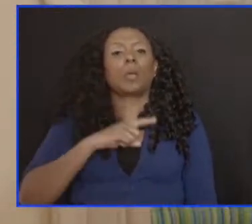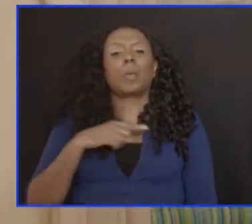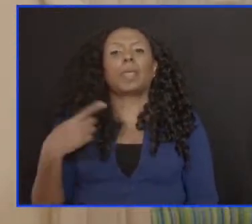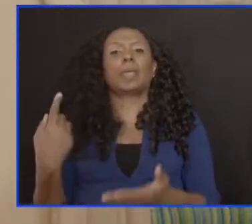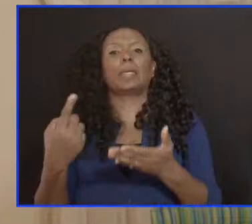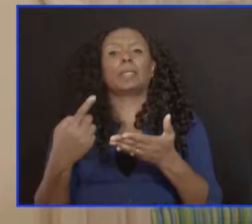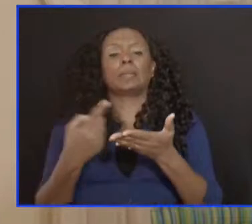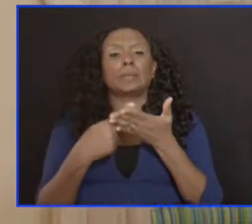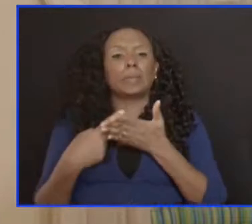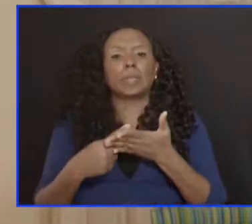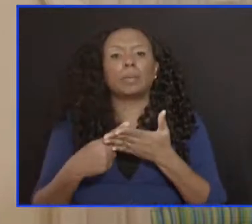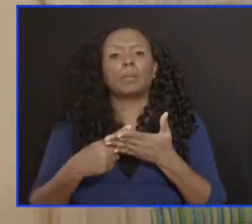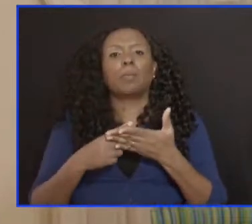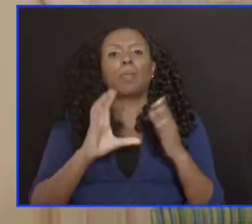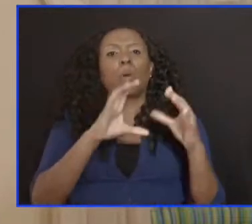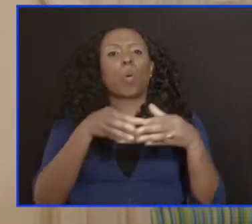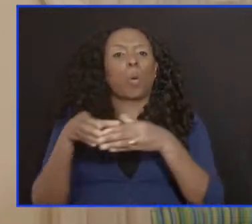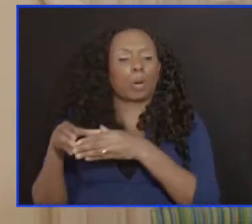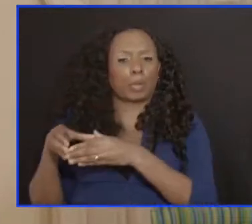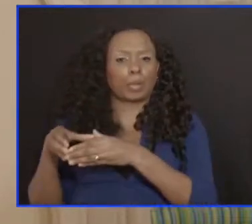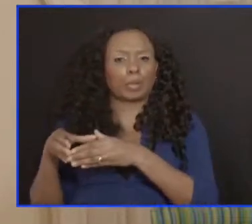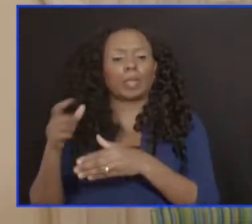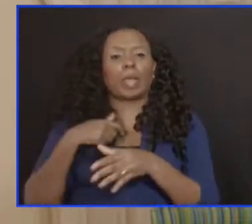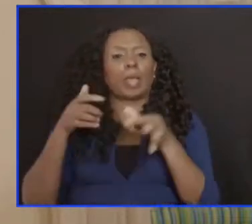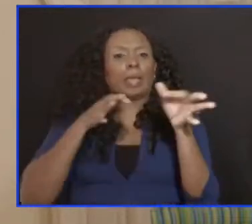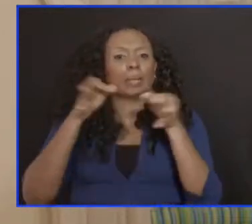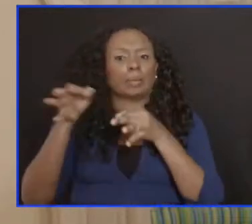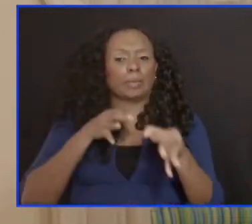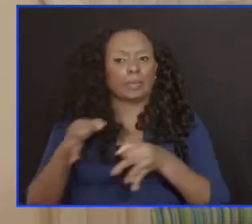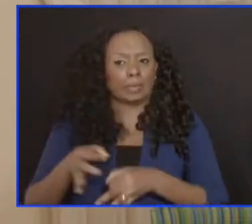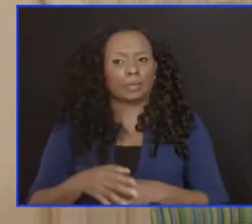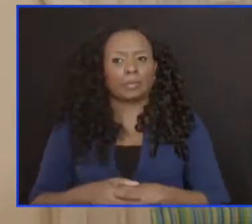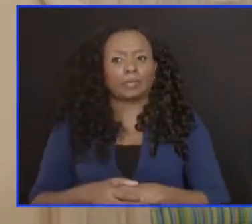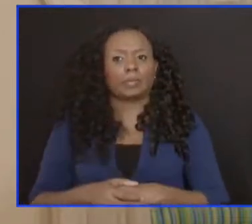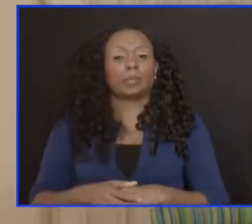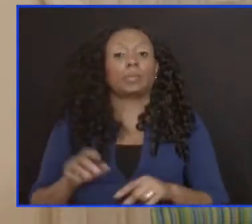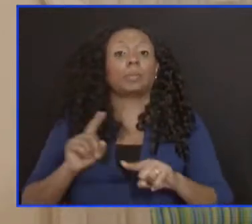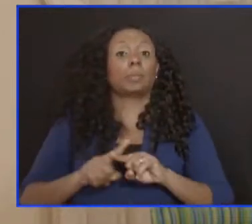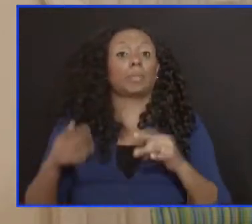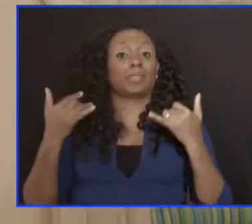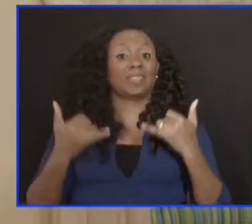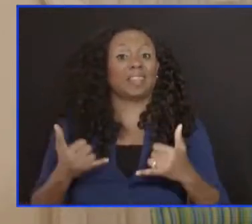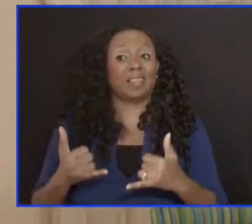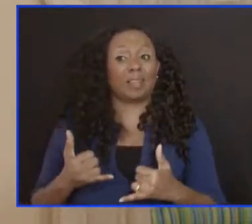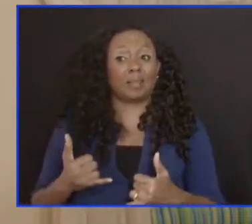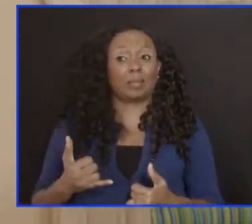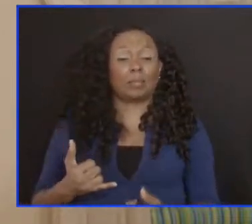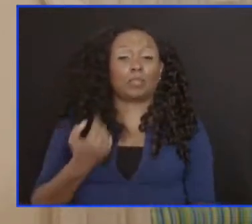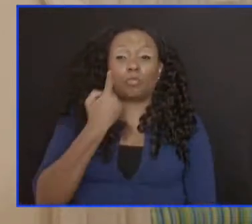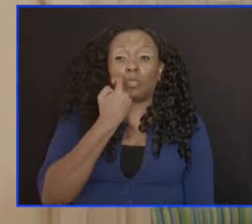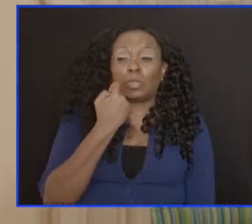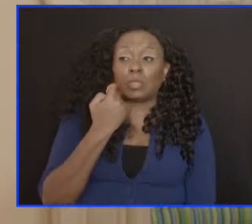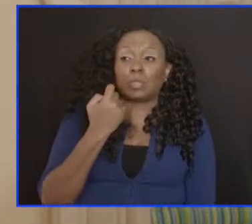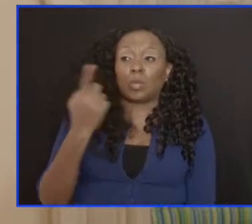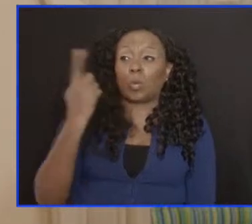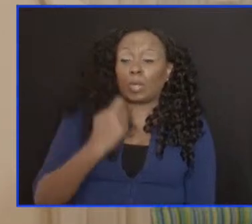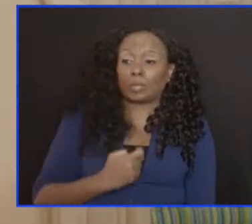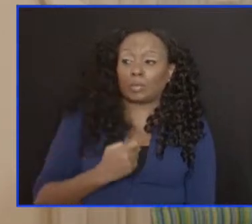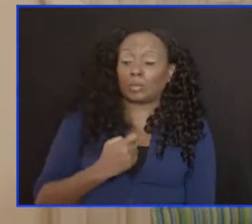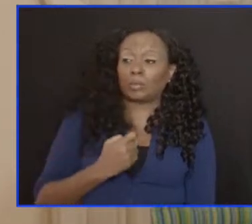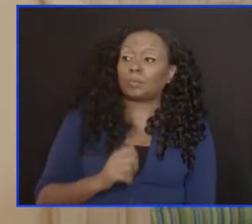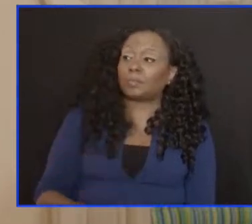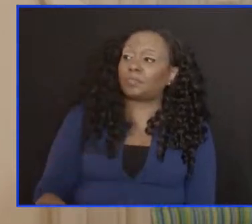the circumstances under which we're going to end routine quarantine. The question that was posed is